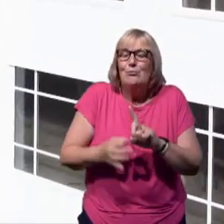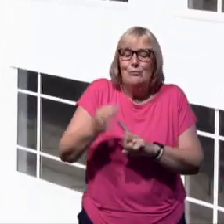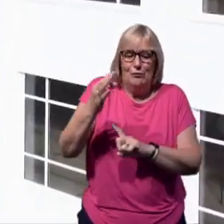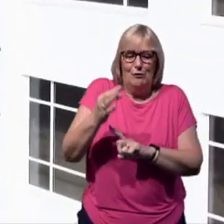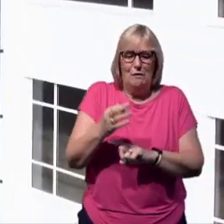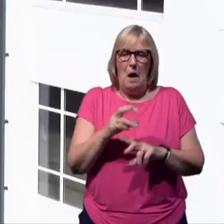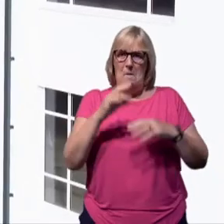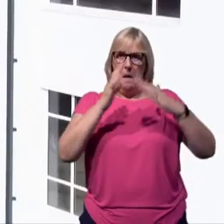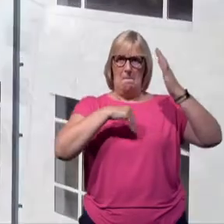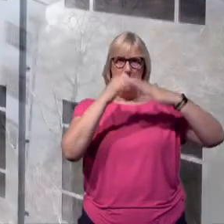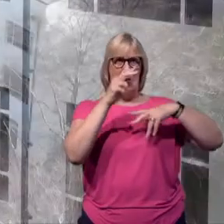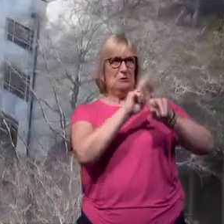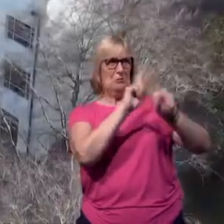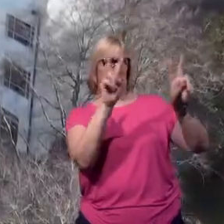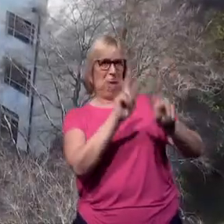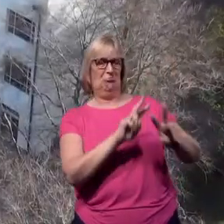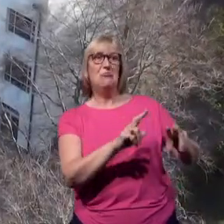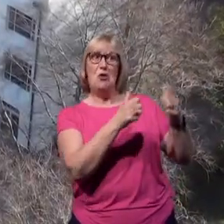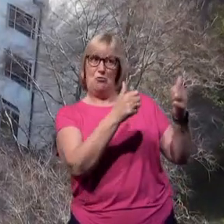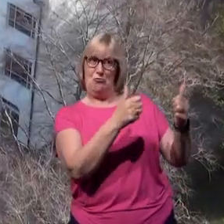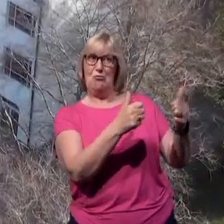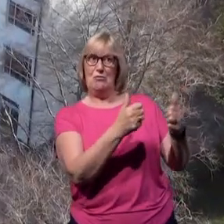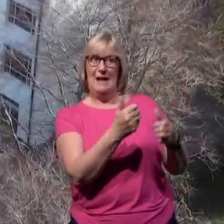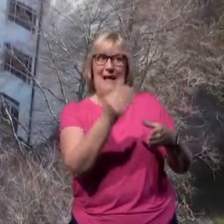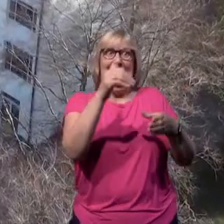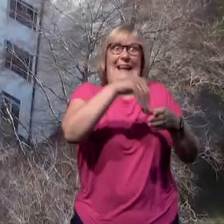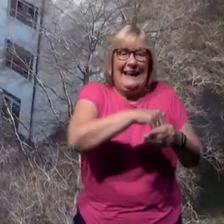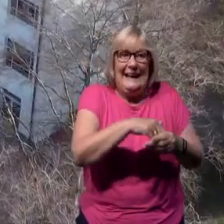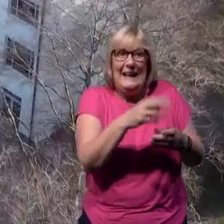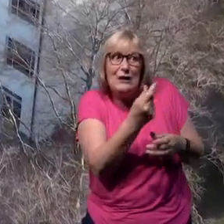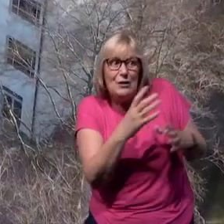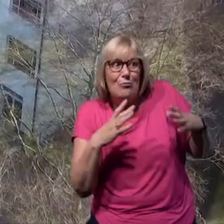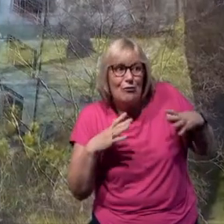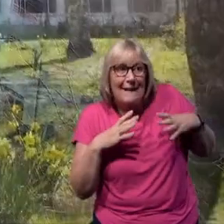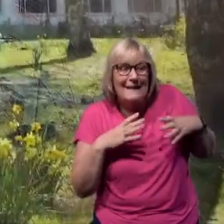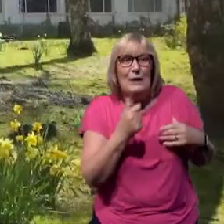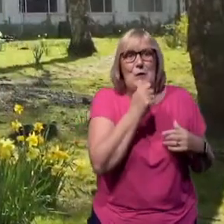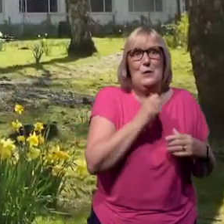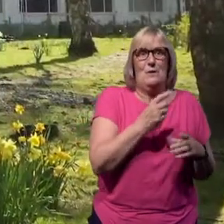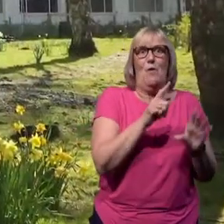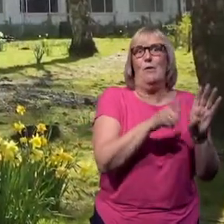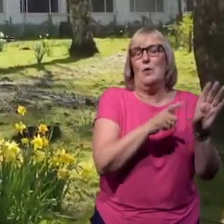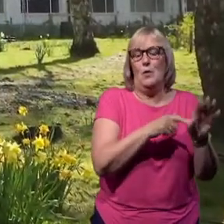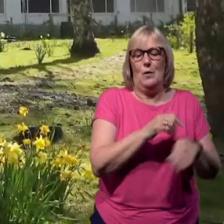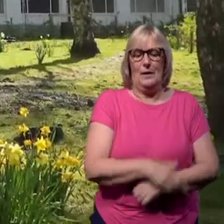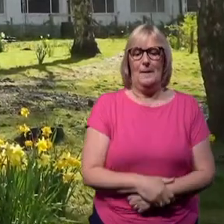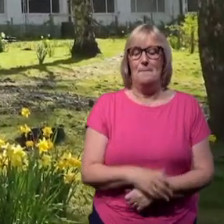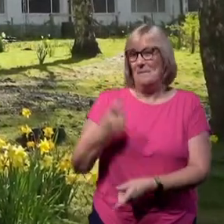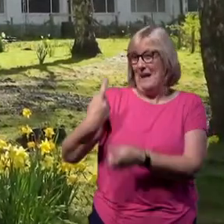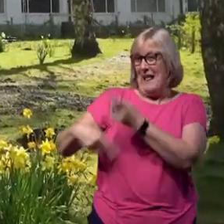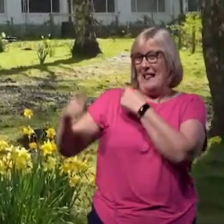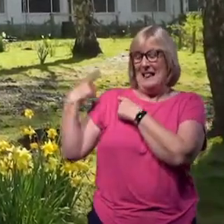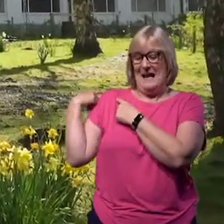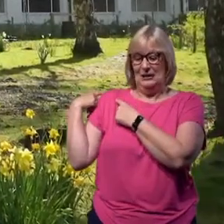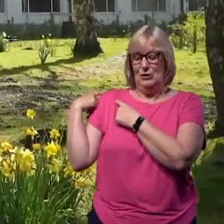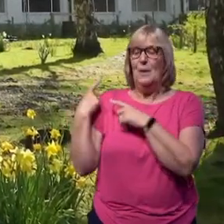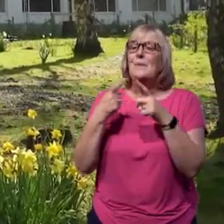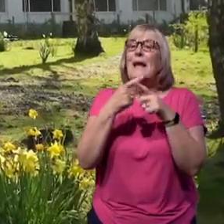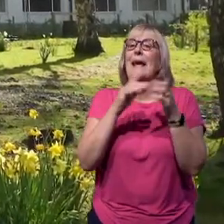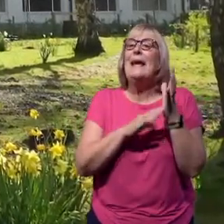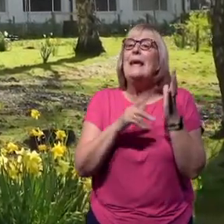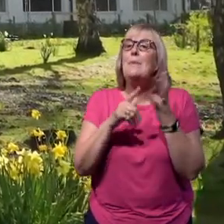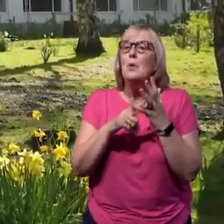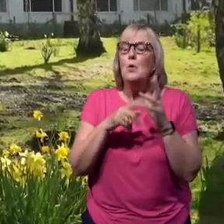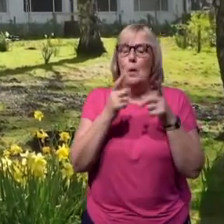looking really good, and parts of it are already being used for a number of activities. In fact, last year, emu music played